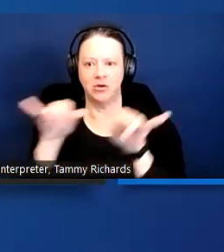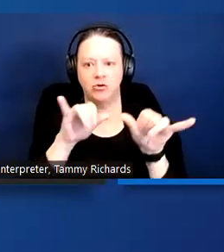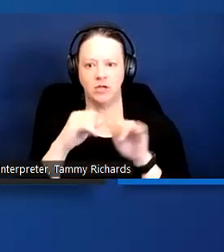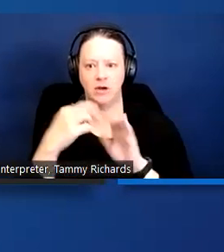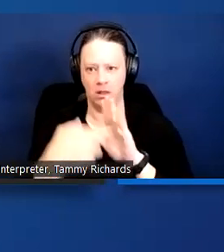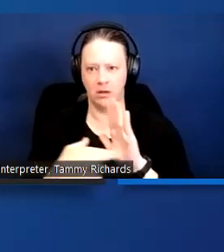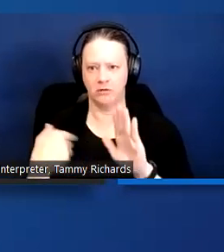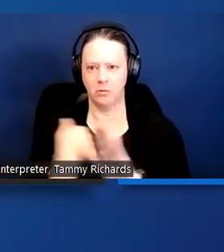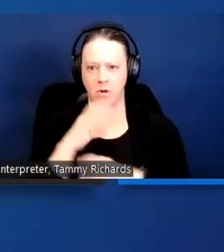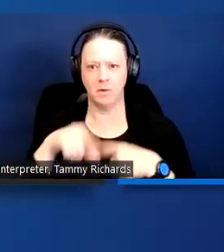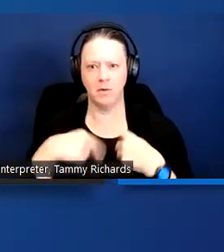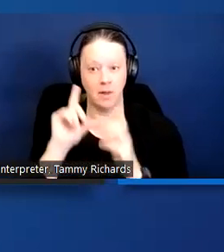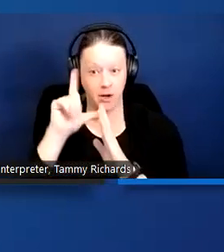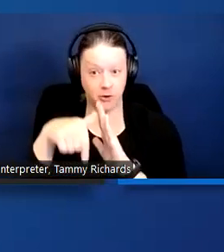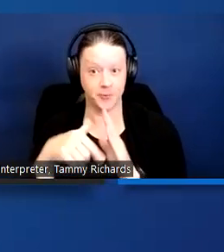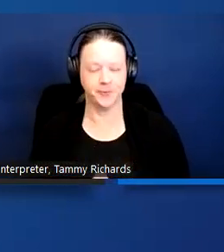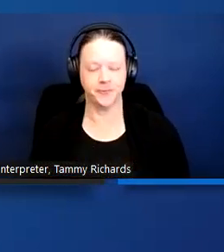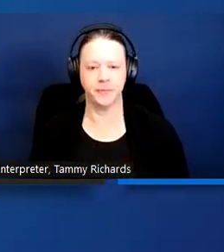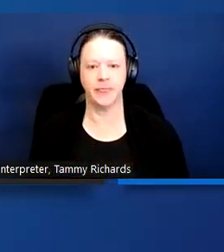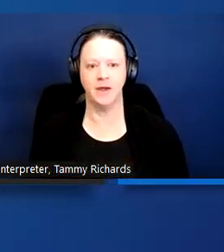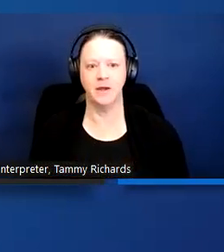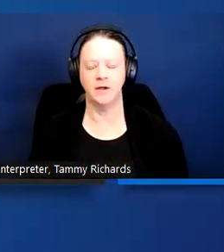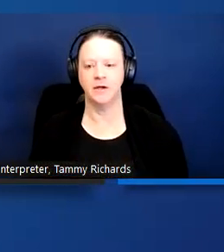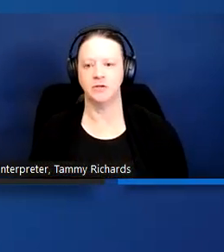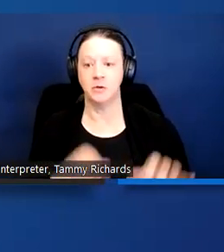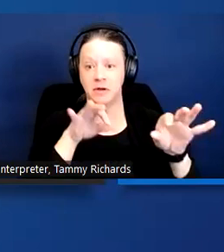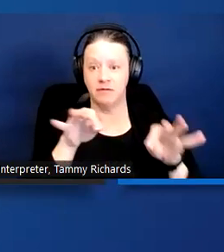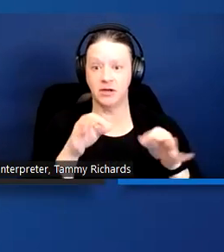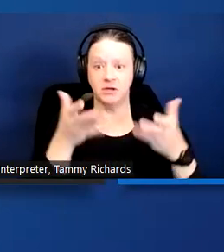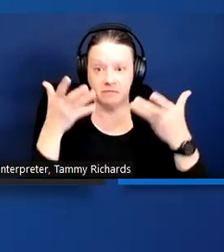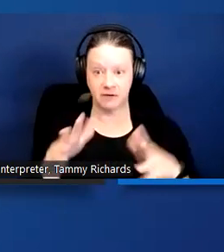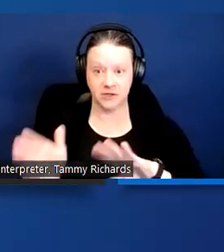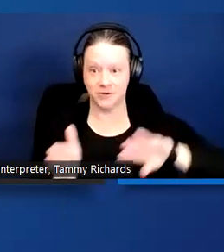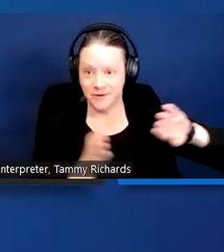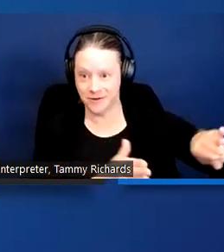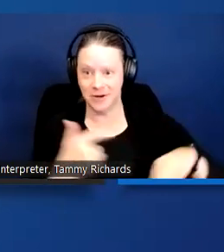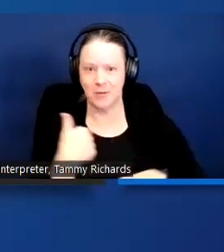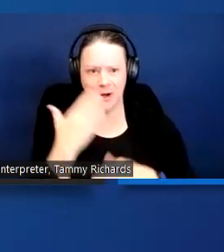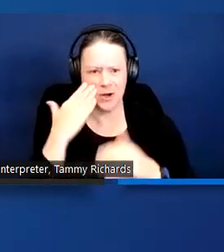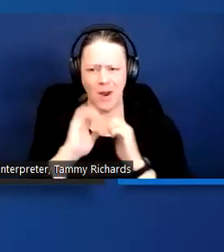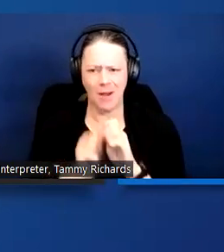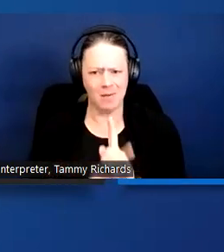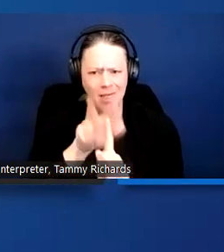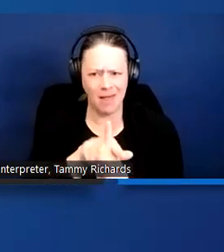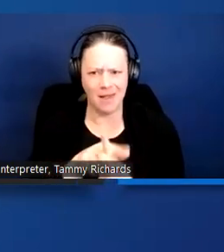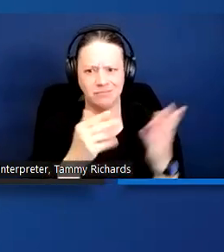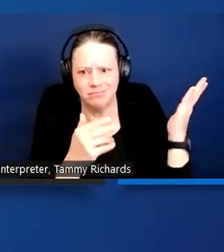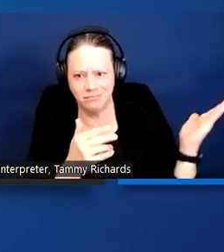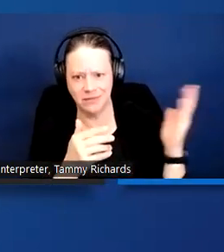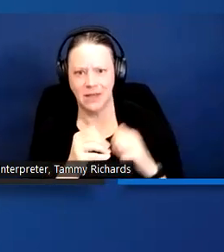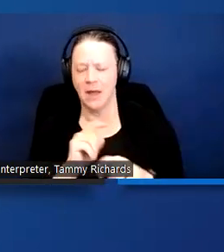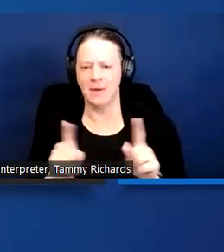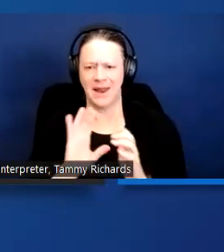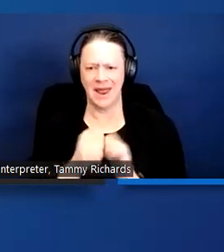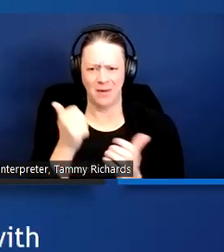later. So we have our definitions. We know kind of what they apply to and what we need to think about, but how does this